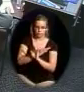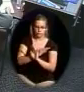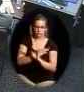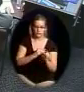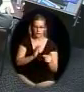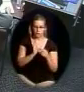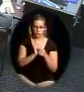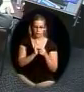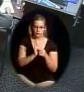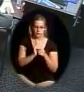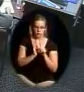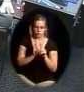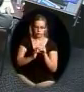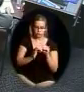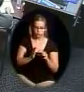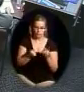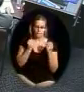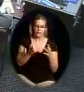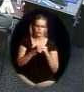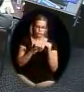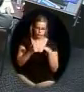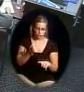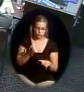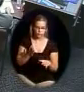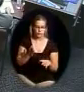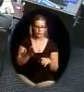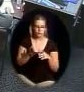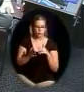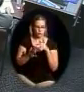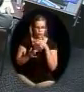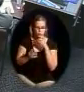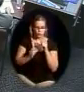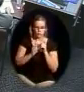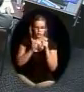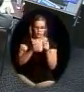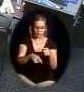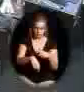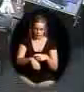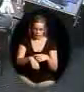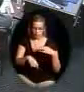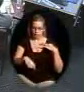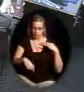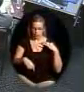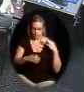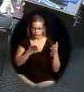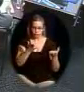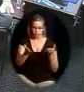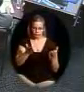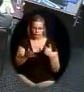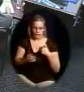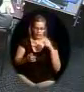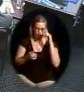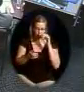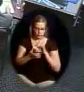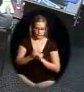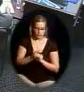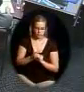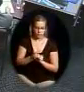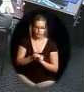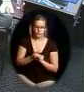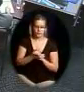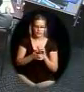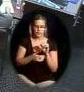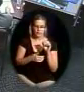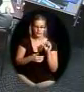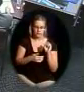district, as Mr. Poland was just saying, who give their time in volunteer service. And I believe that